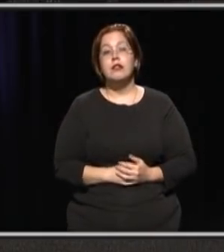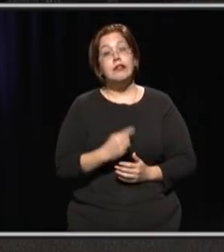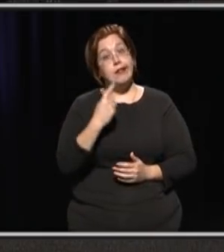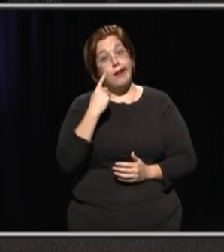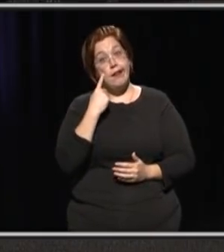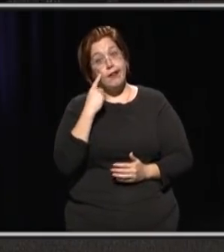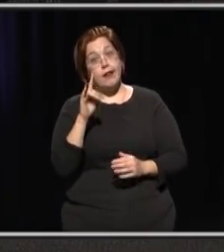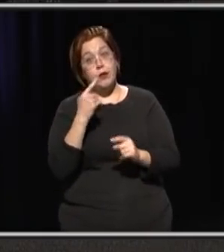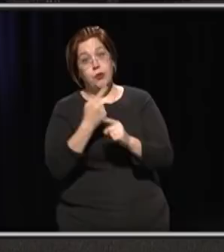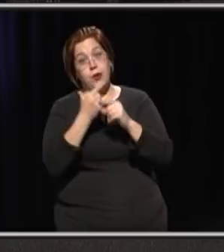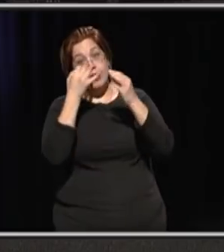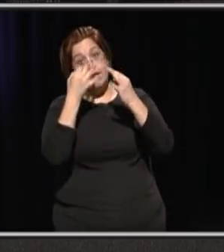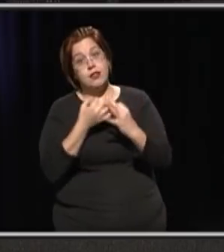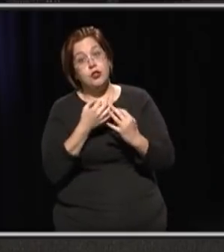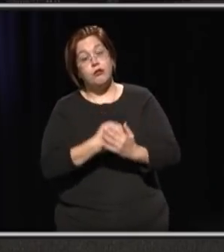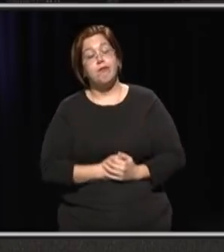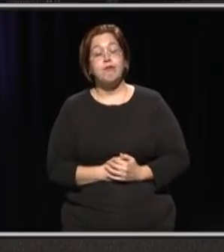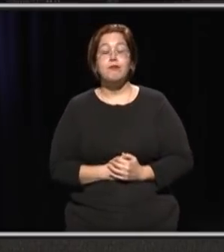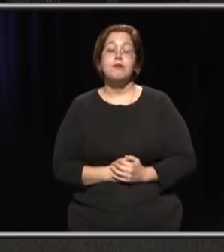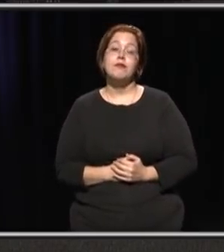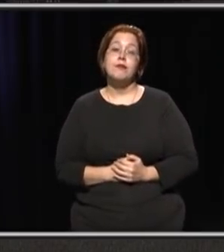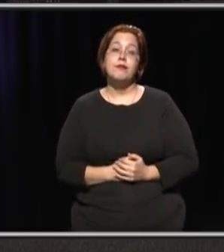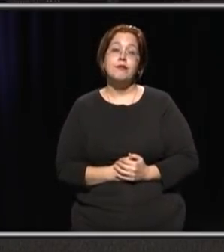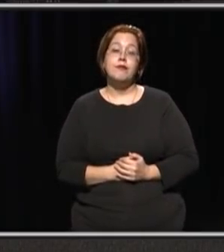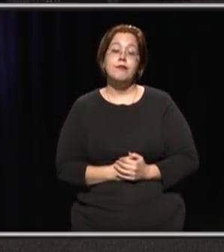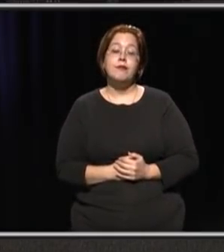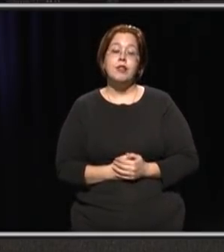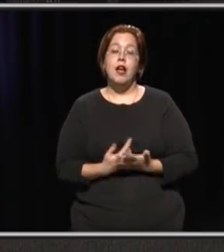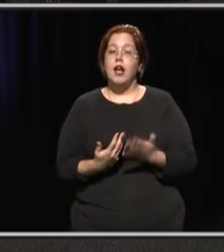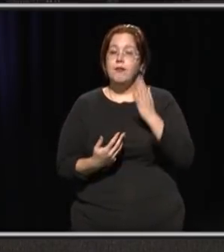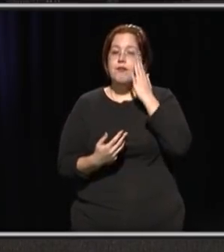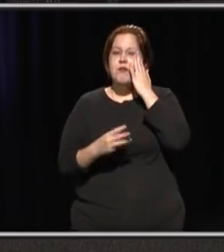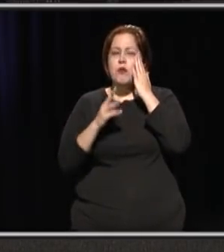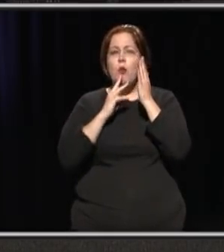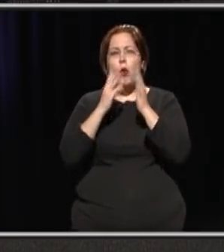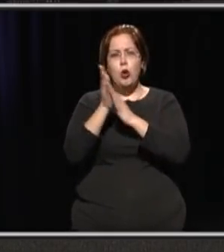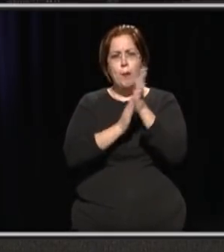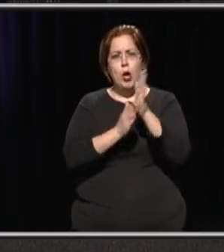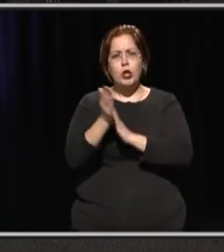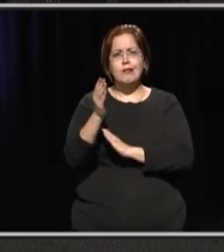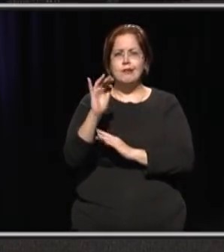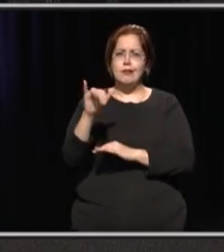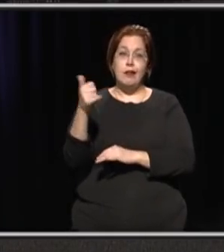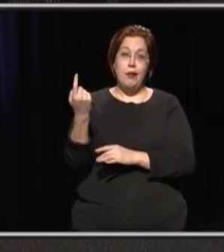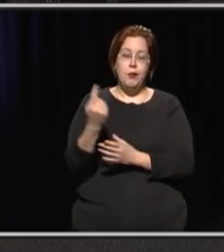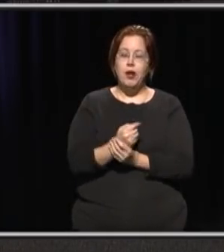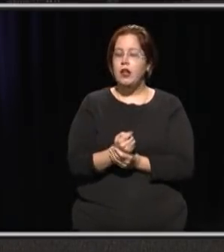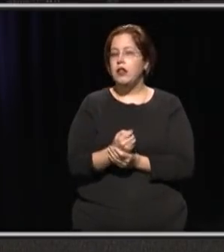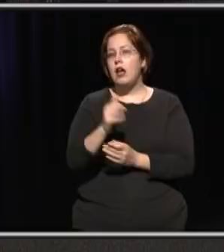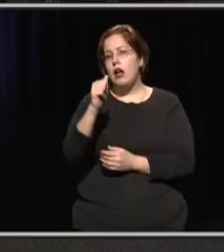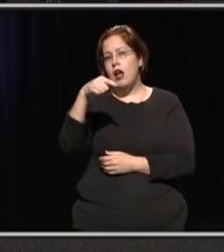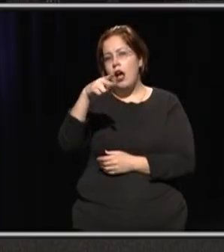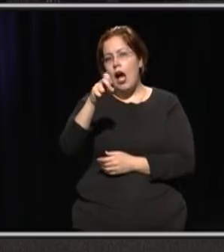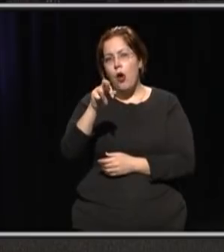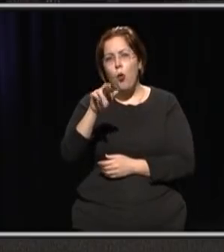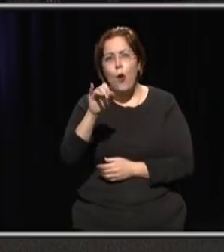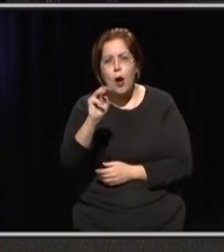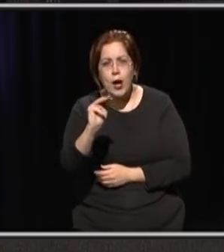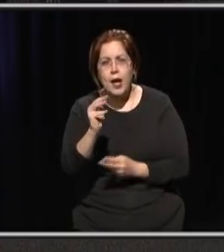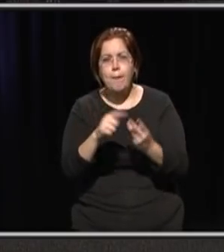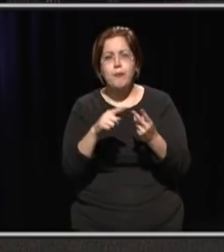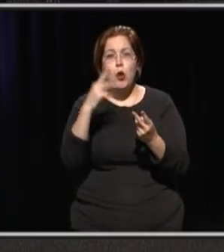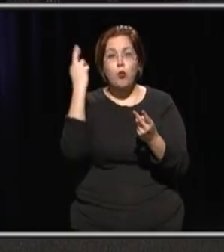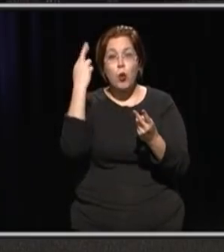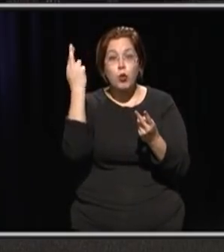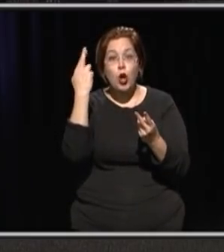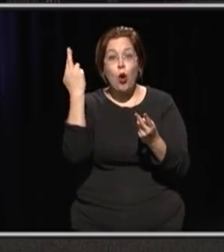the right decisions. Water parks is another one, aquariums,